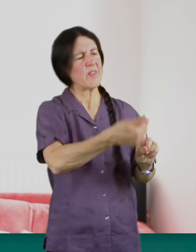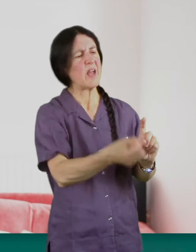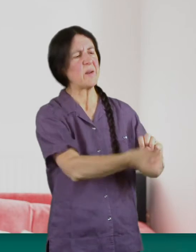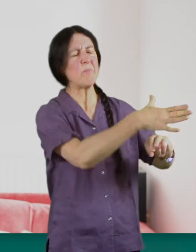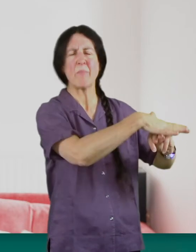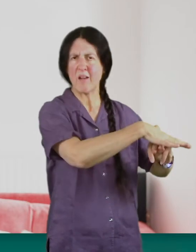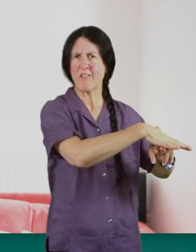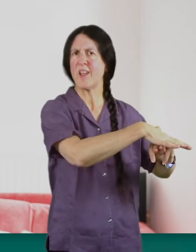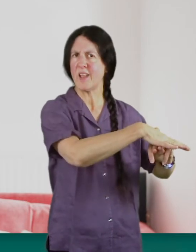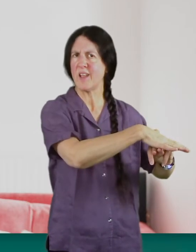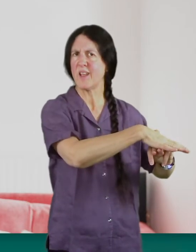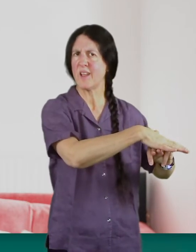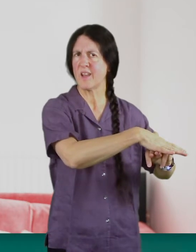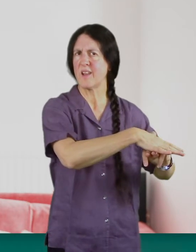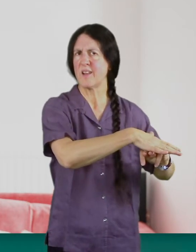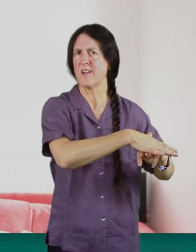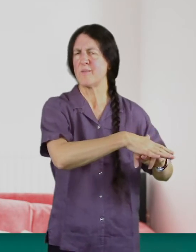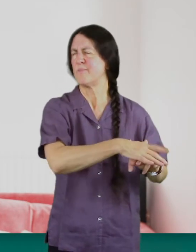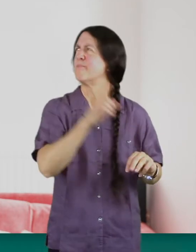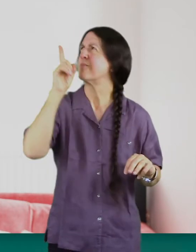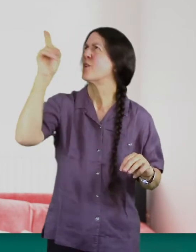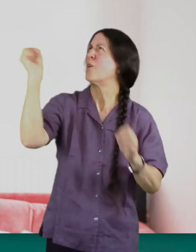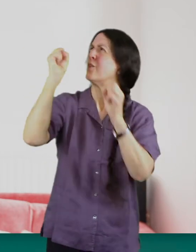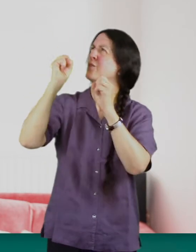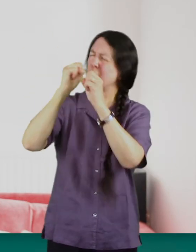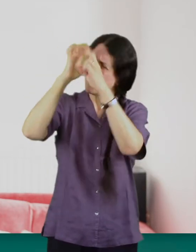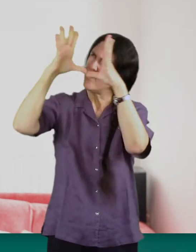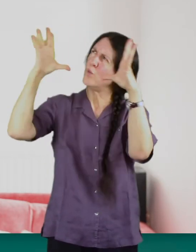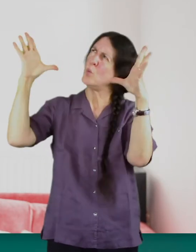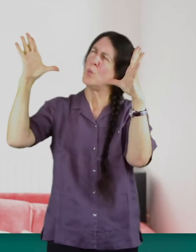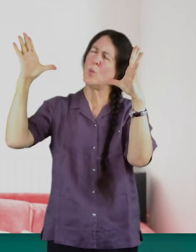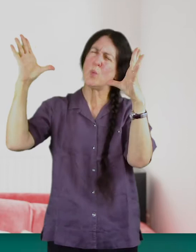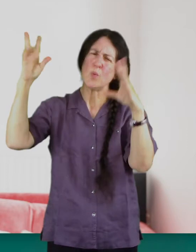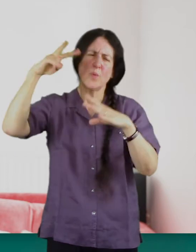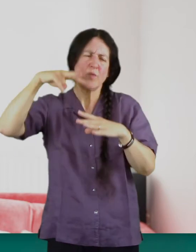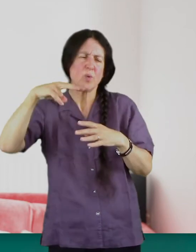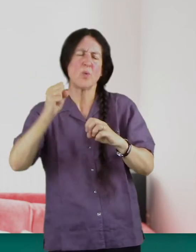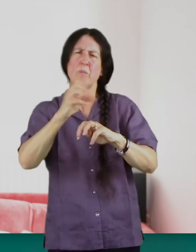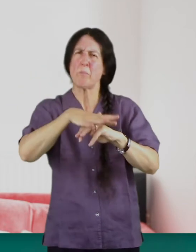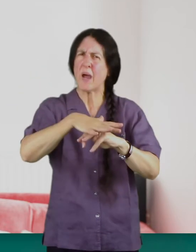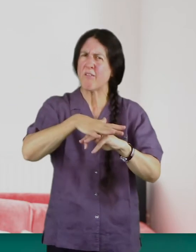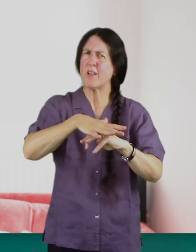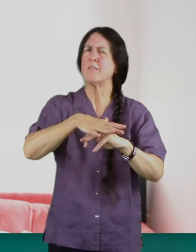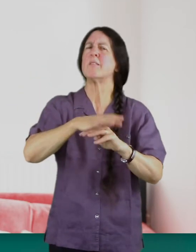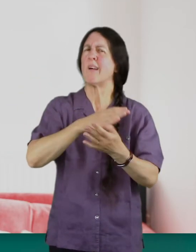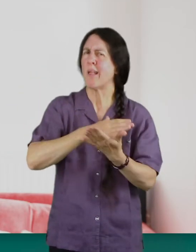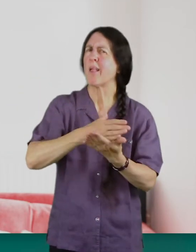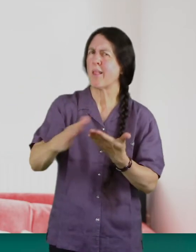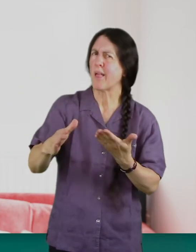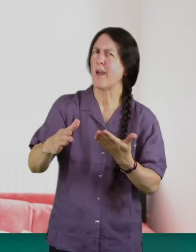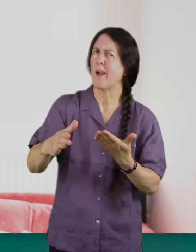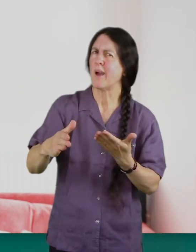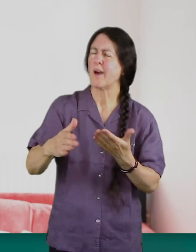the vision of a biblical marriage is really clear. And Samson's just all about possession, potentially political